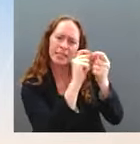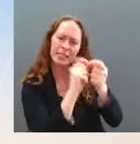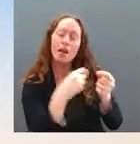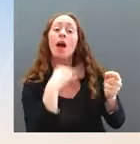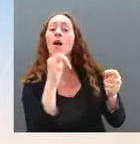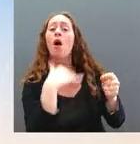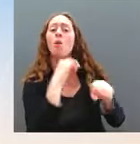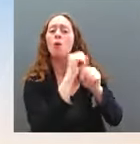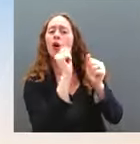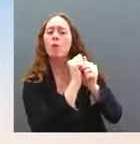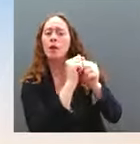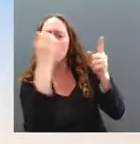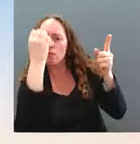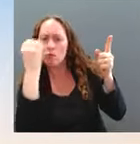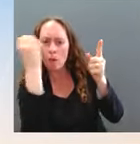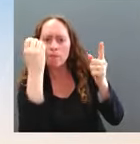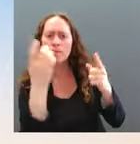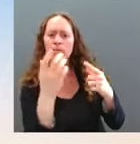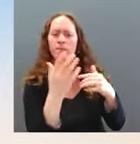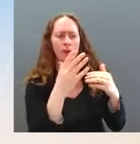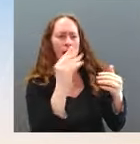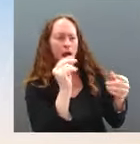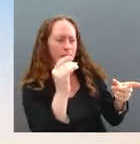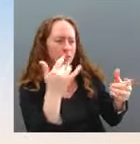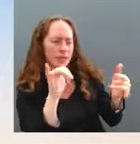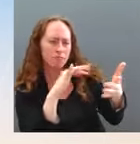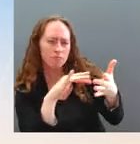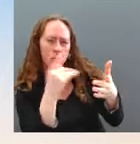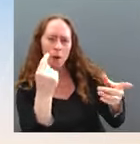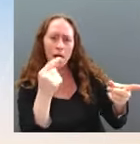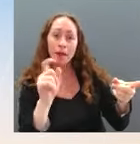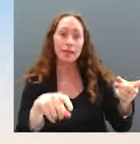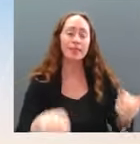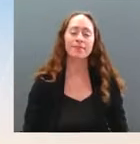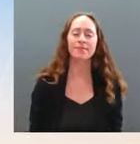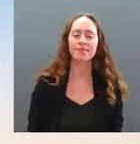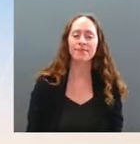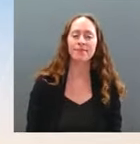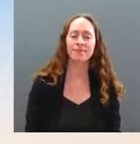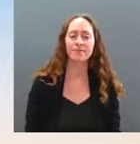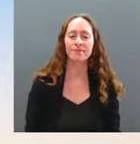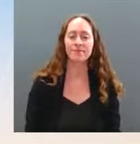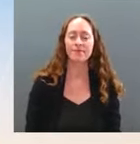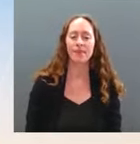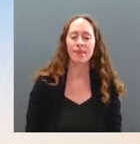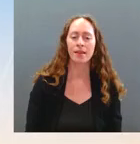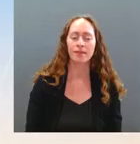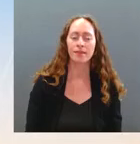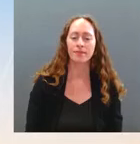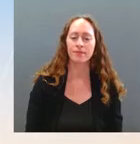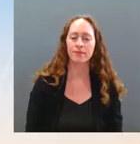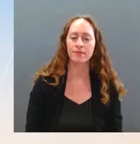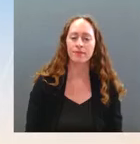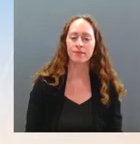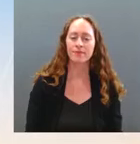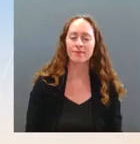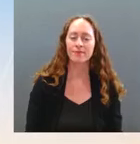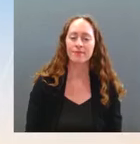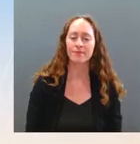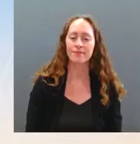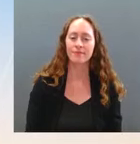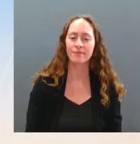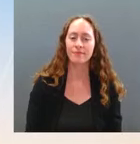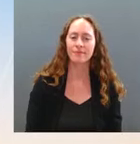Germany's Foreign Intelligence Service briefed the parliamentary committee over there that it intercepted radio communications of Russian soldiers talking about killing